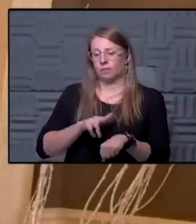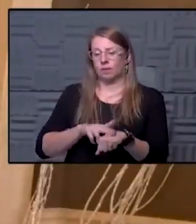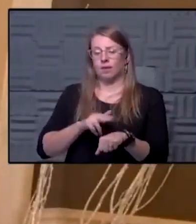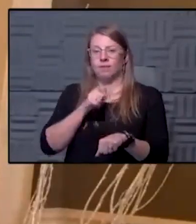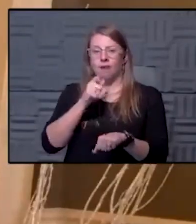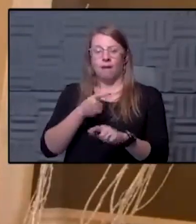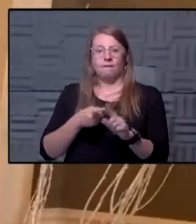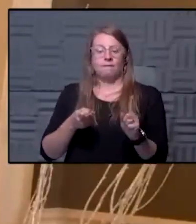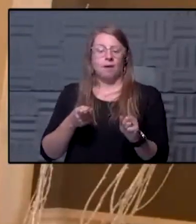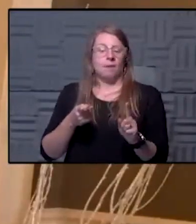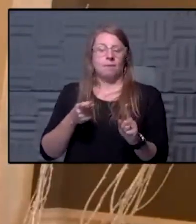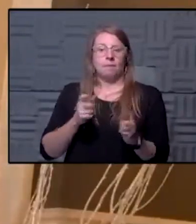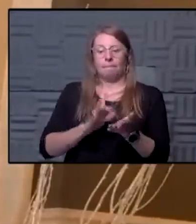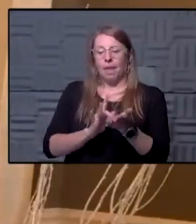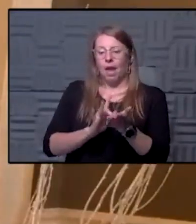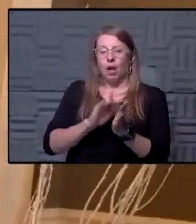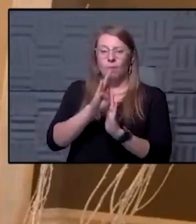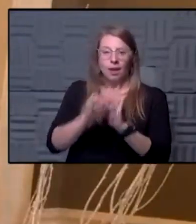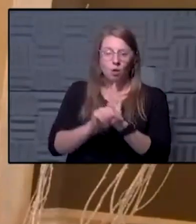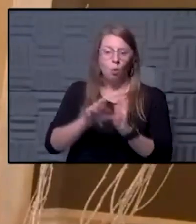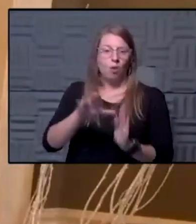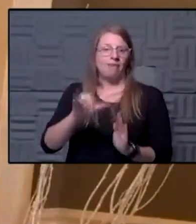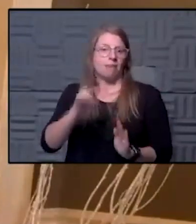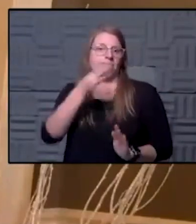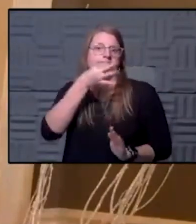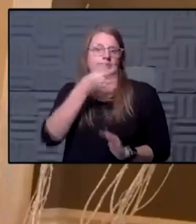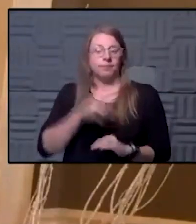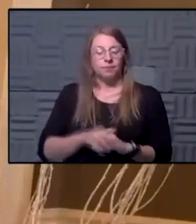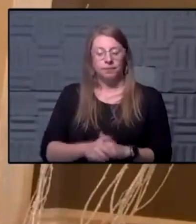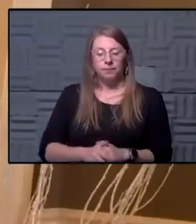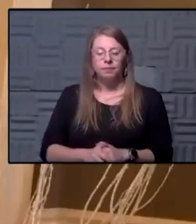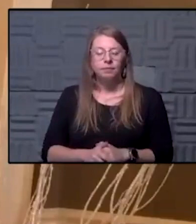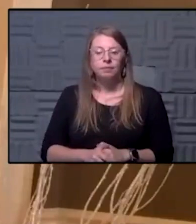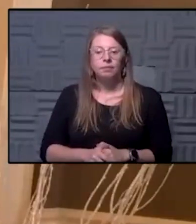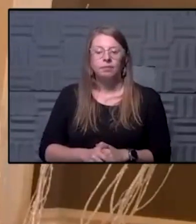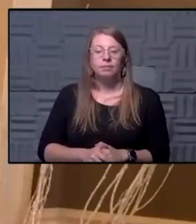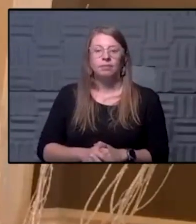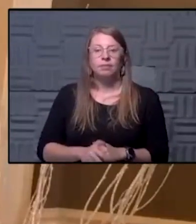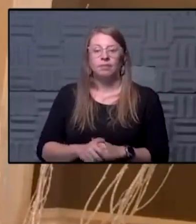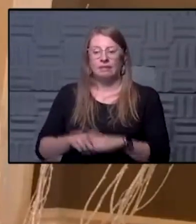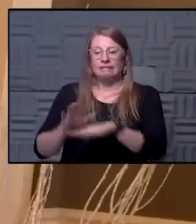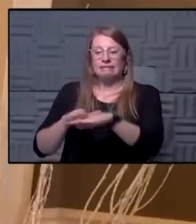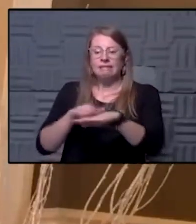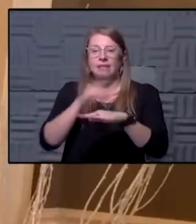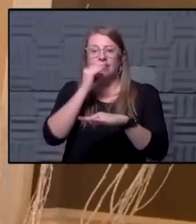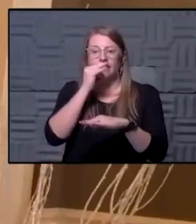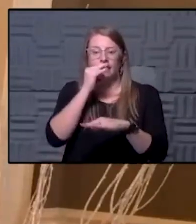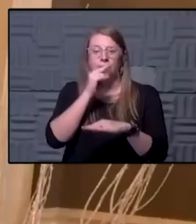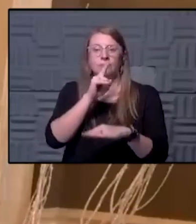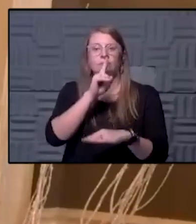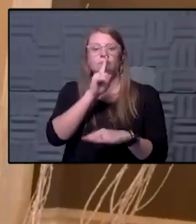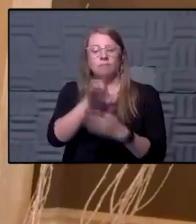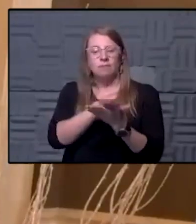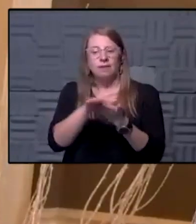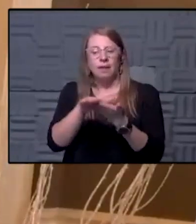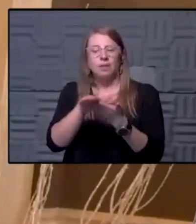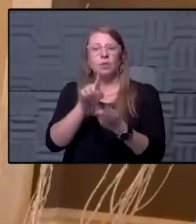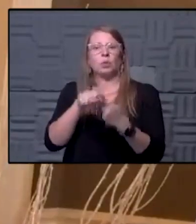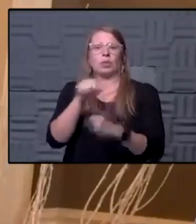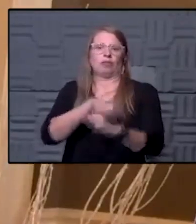medical background or that expertise, but I would remind our kids to be courteous one to